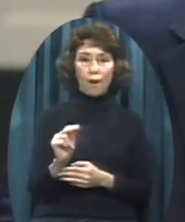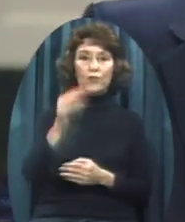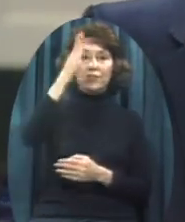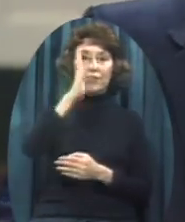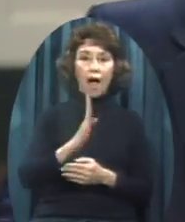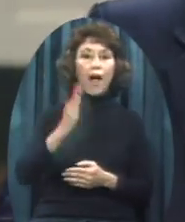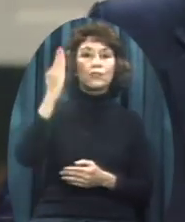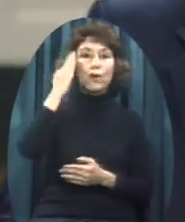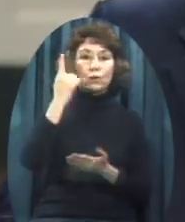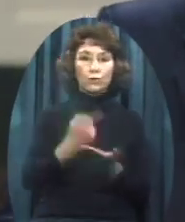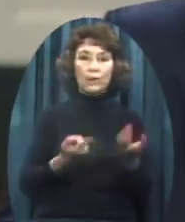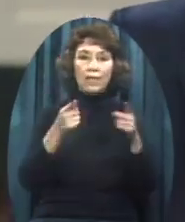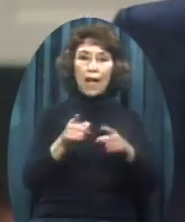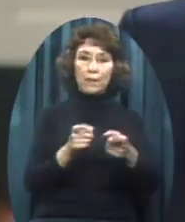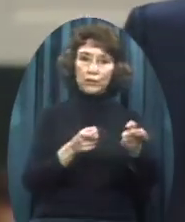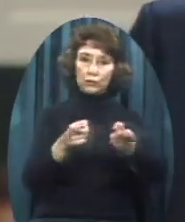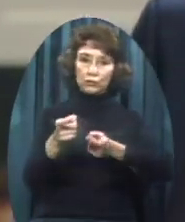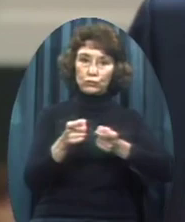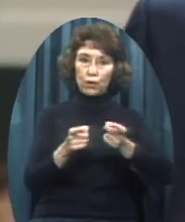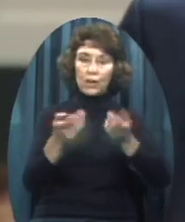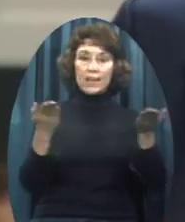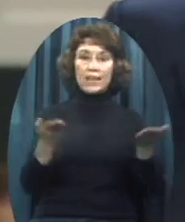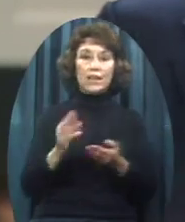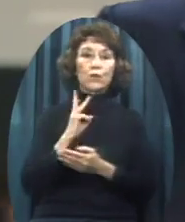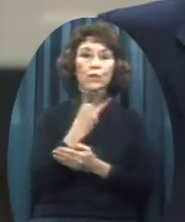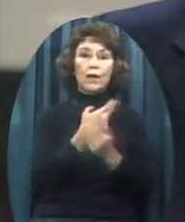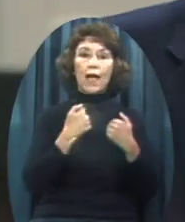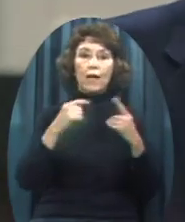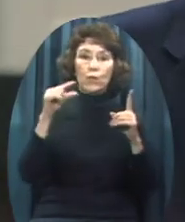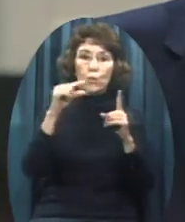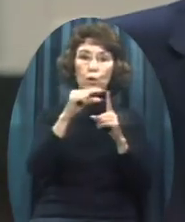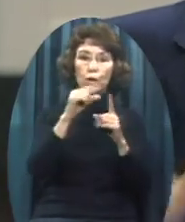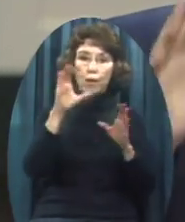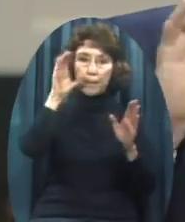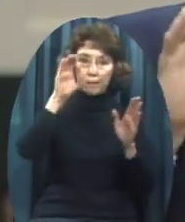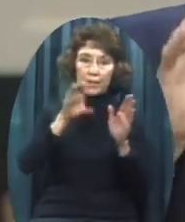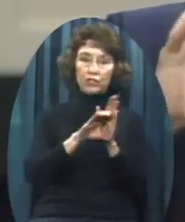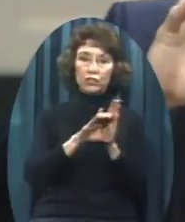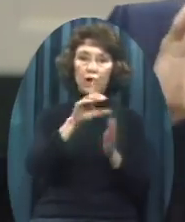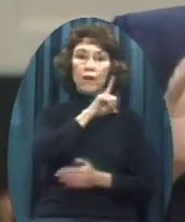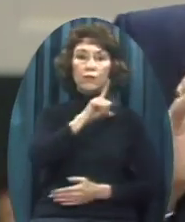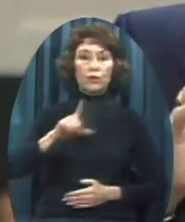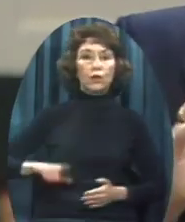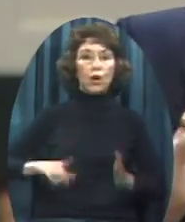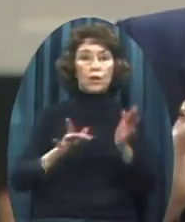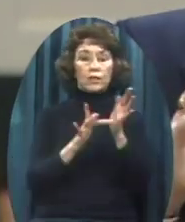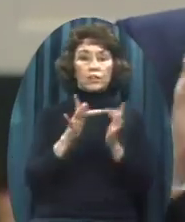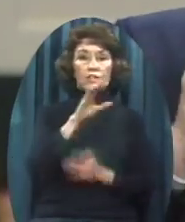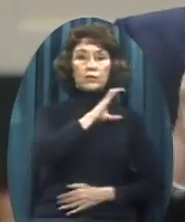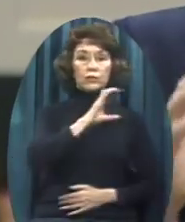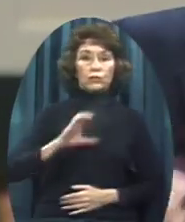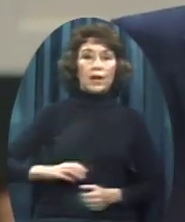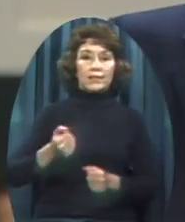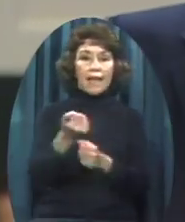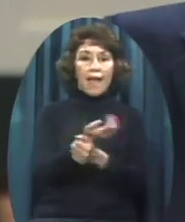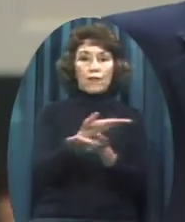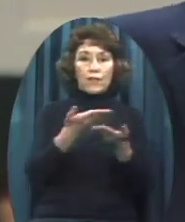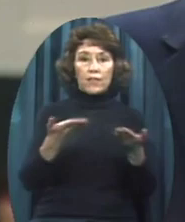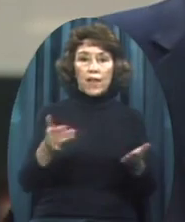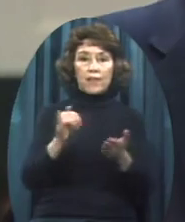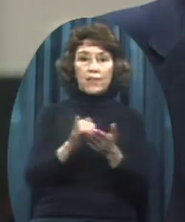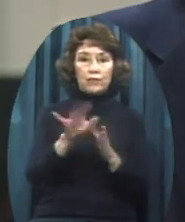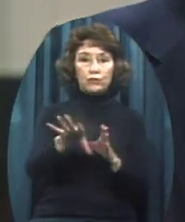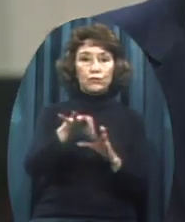that we have here a word picture of the Lord Jesus Christ. Everything the Sermon on the Mount is, Christ is.